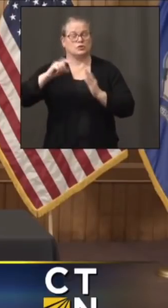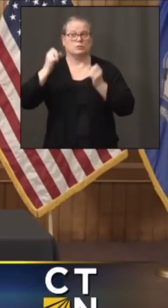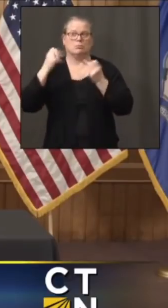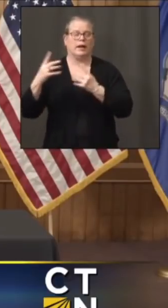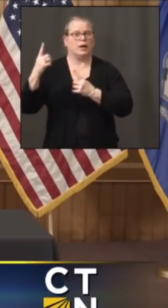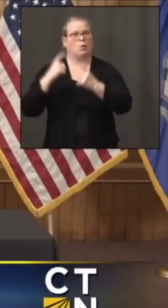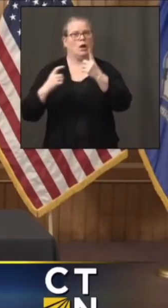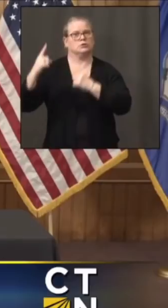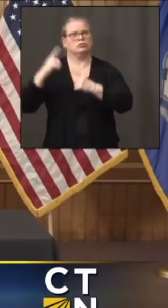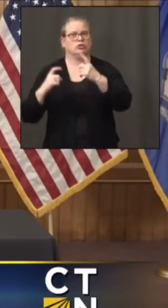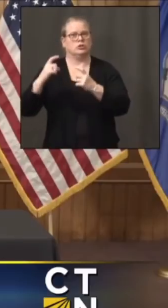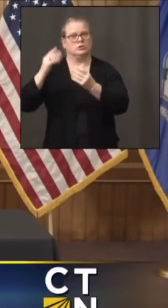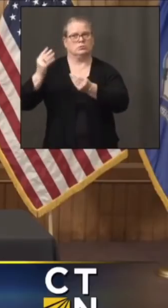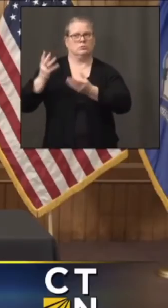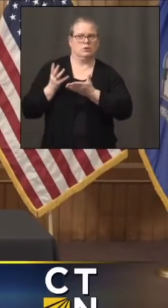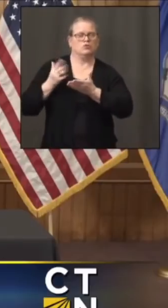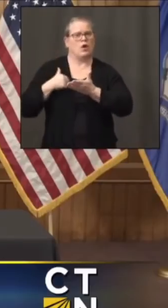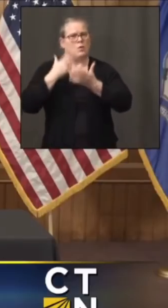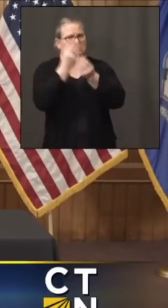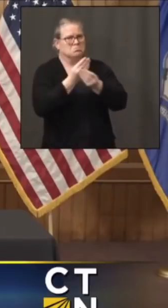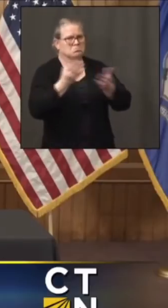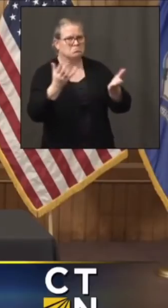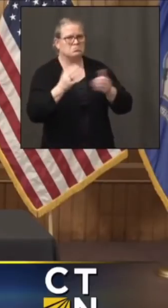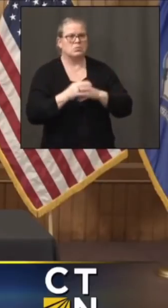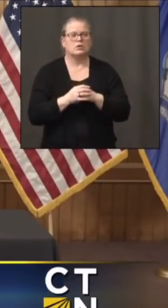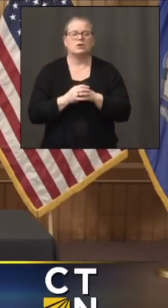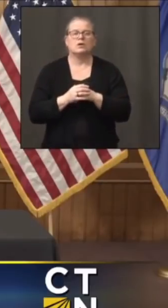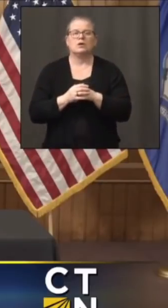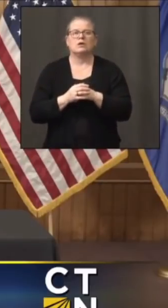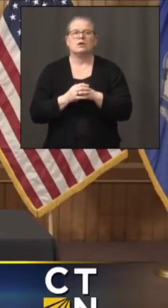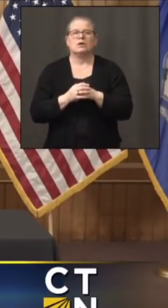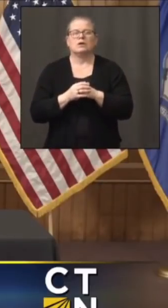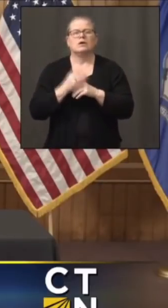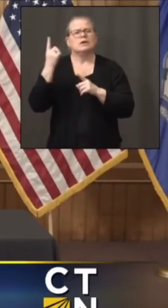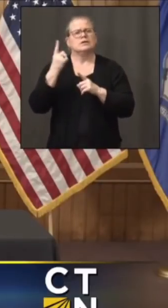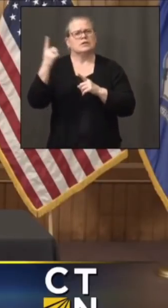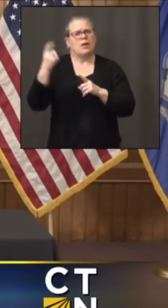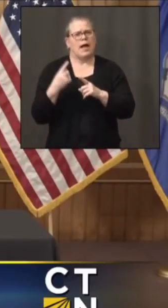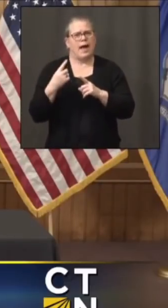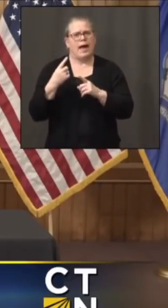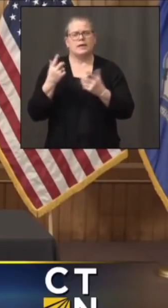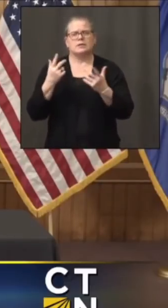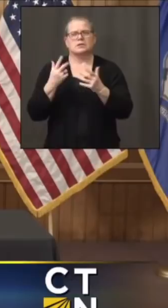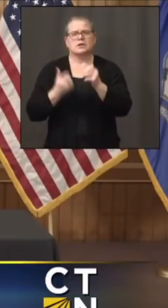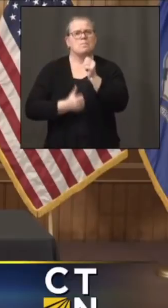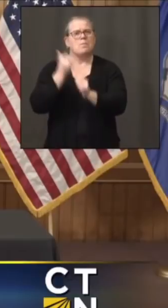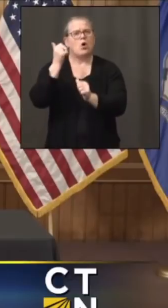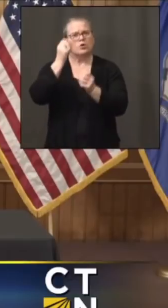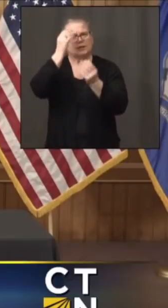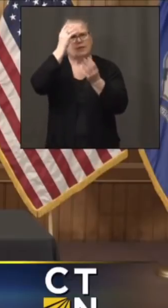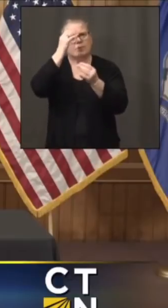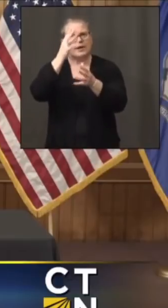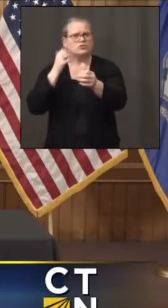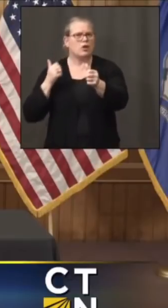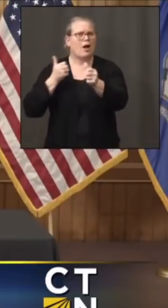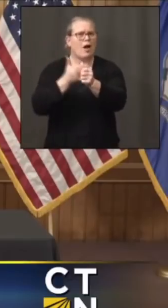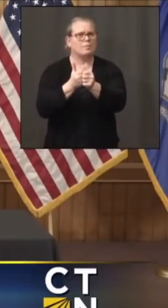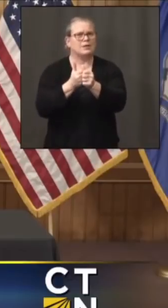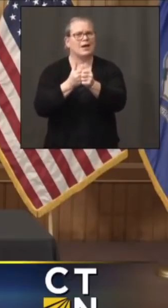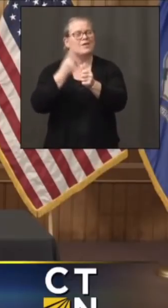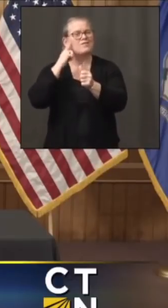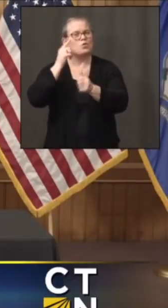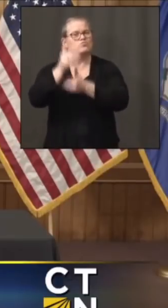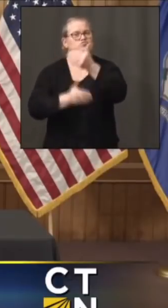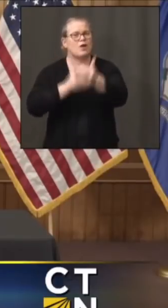off of what Sue had asked earlier. Someone had asked us, where do we watch for the most up-to-date information on the process to